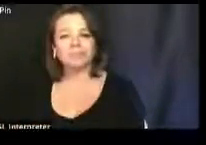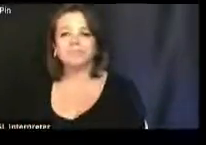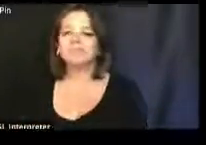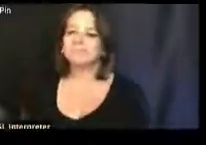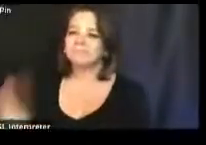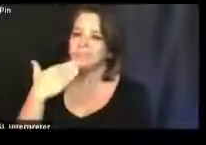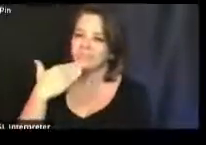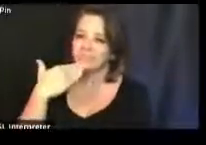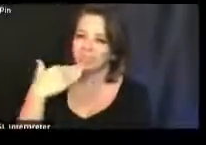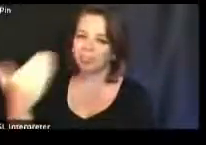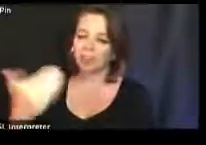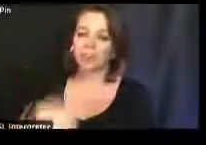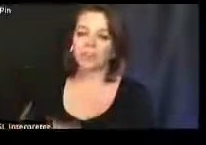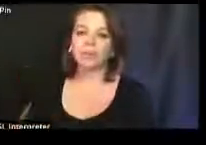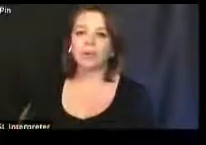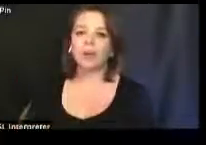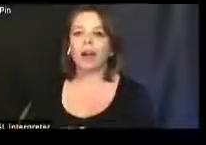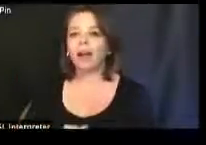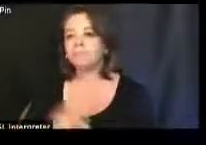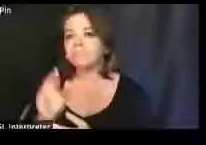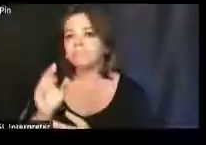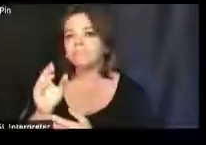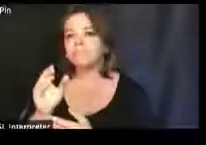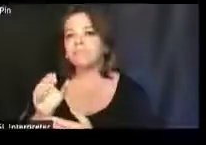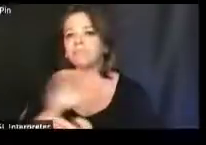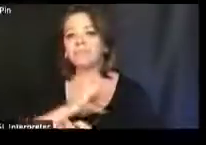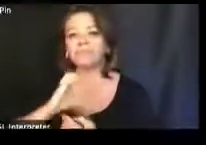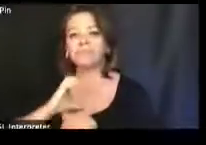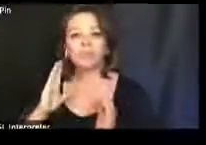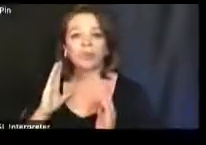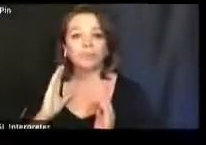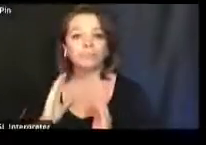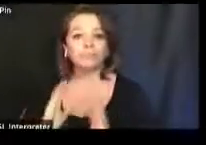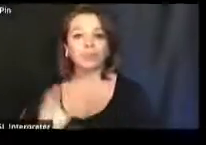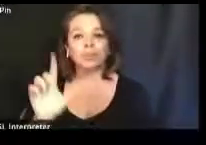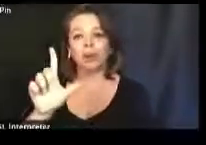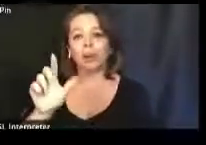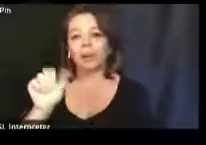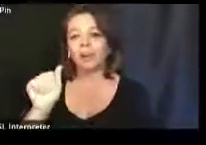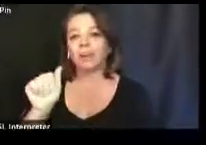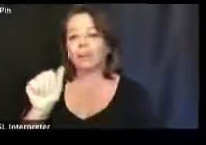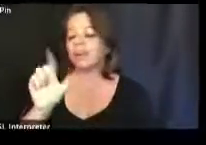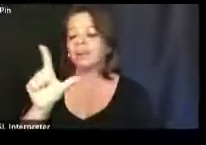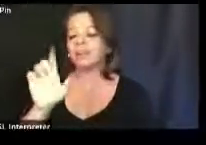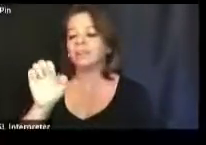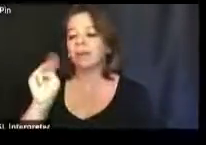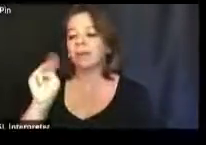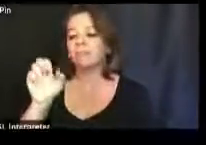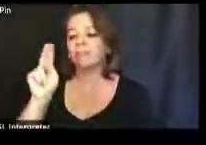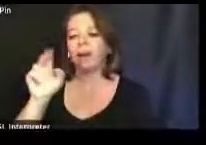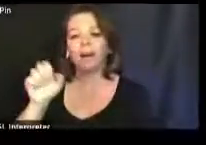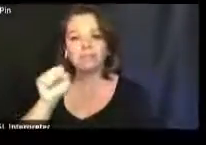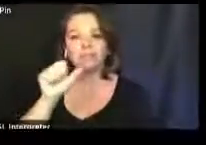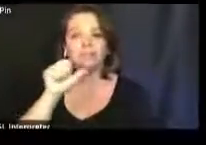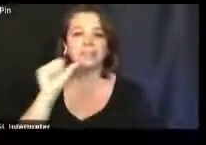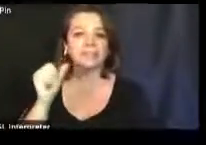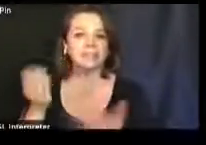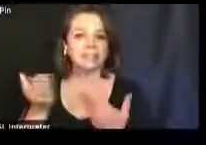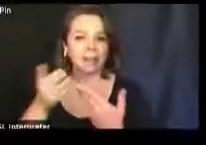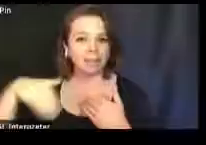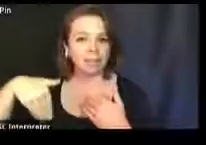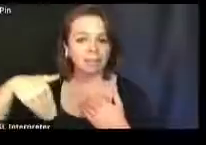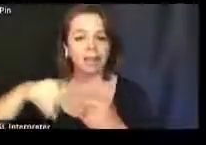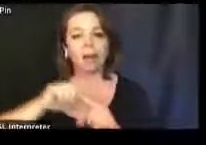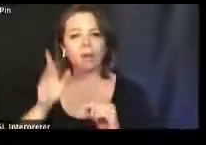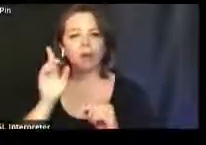Commissioner Kennedy. Not with us at the moment is Commissioner Antonio Lamont, but I'm sure he'll be joining us or listening in. So we will